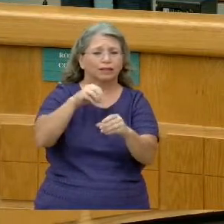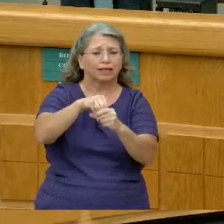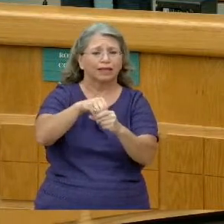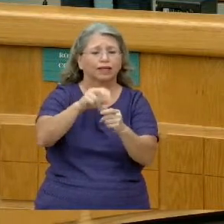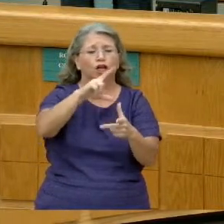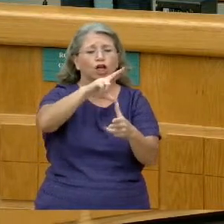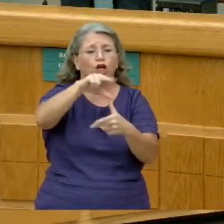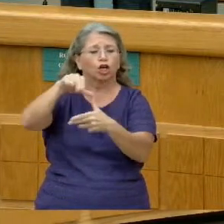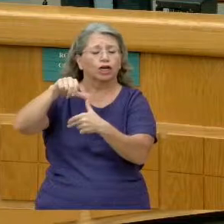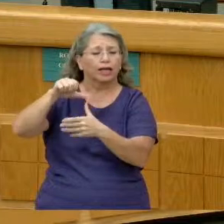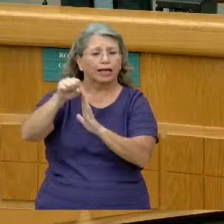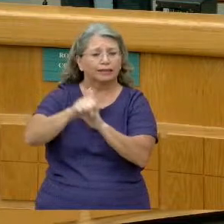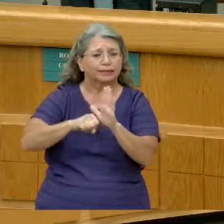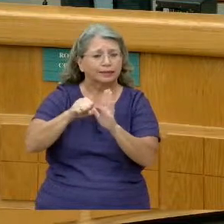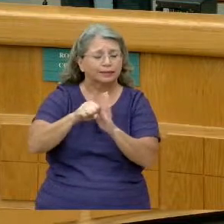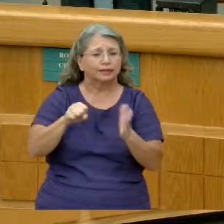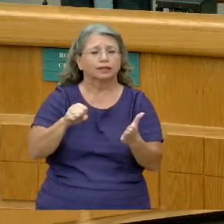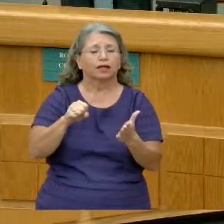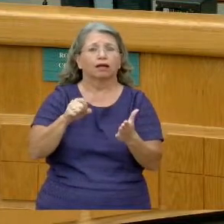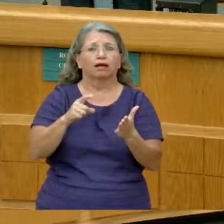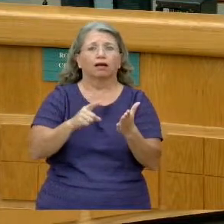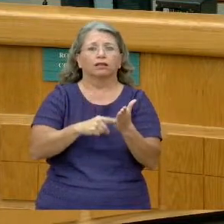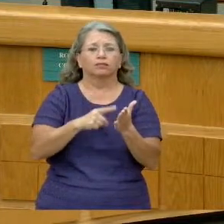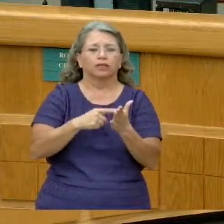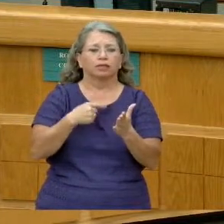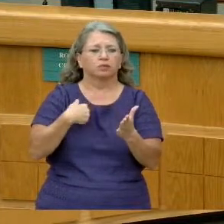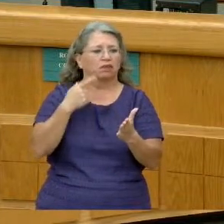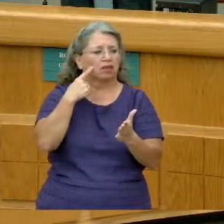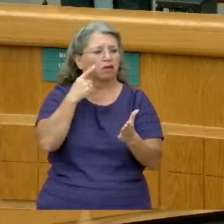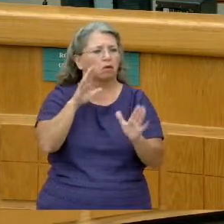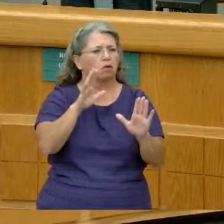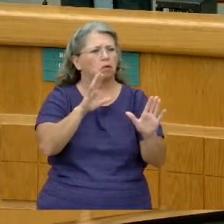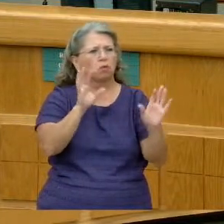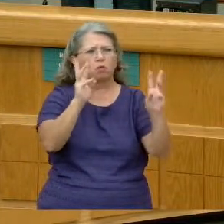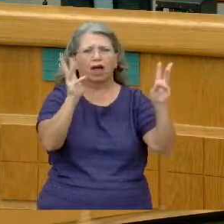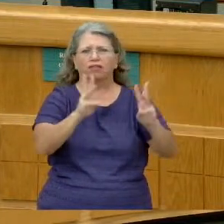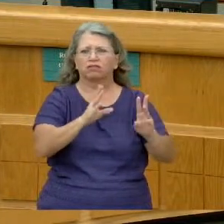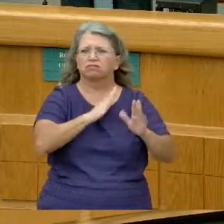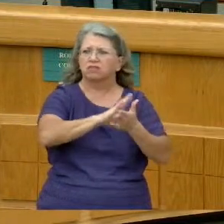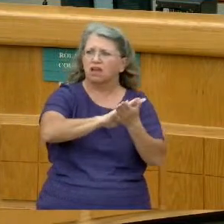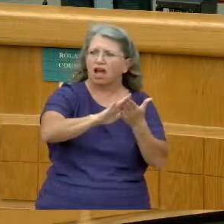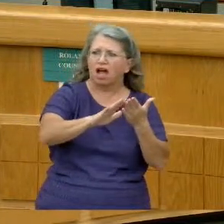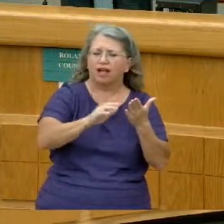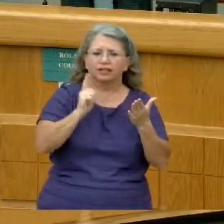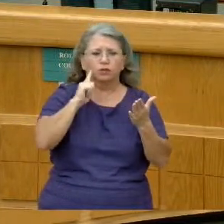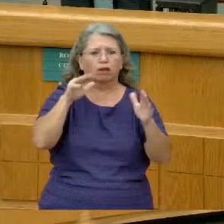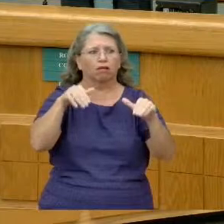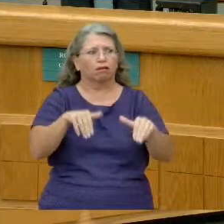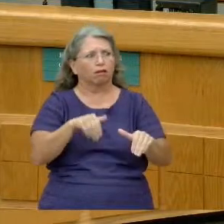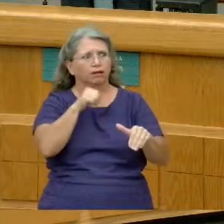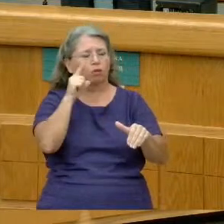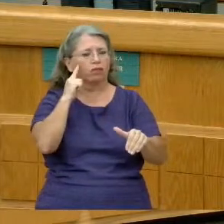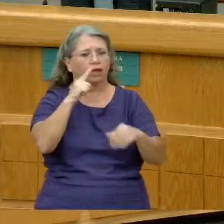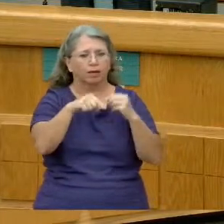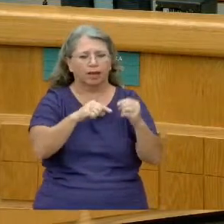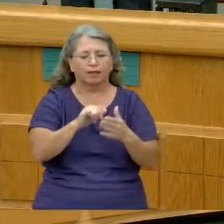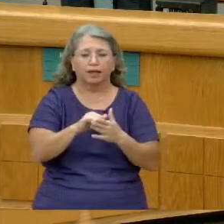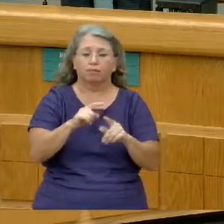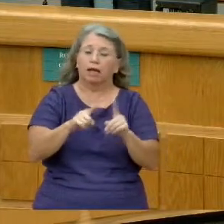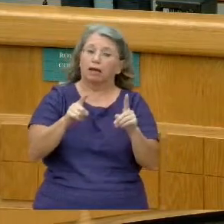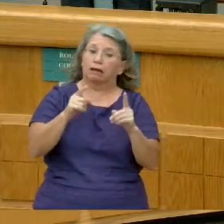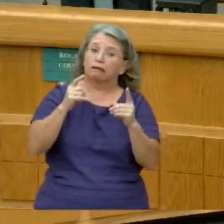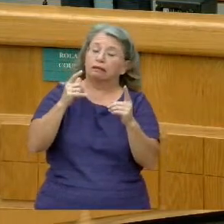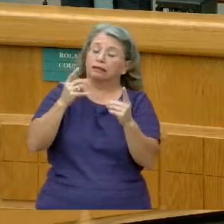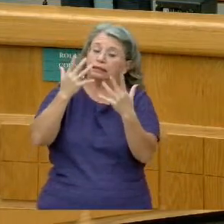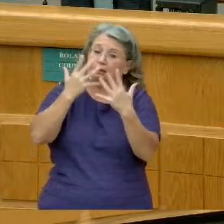calm, sometimes we tend to let our guard down. We certainly have had enough to worry about, haven't we? But unfortunately, on a call